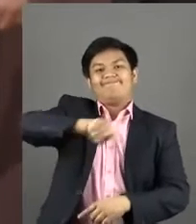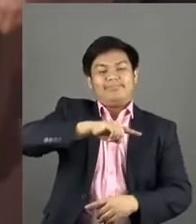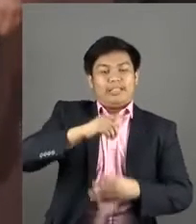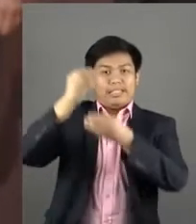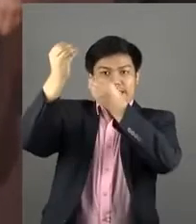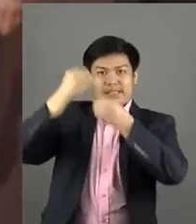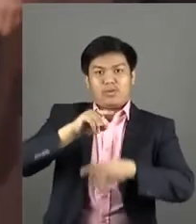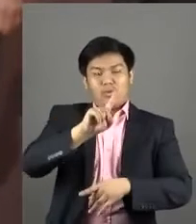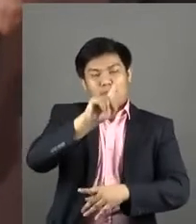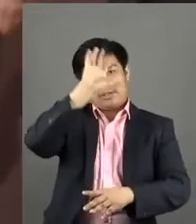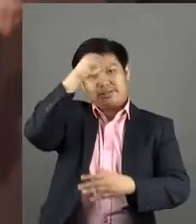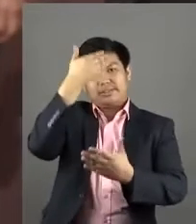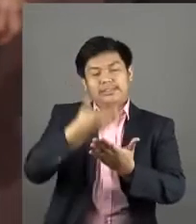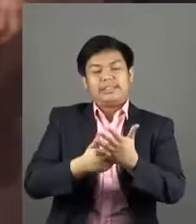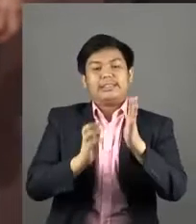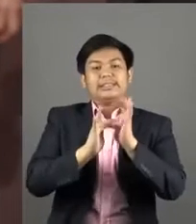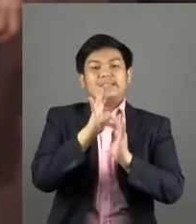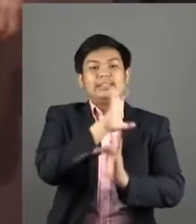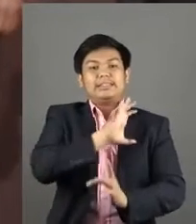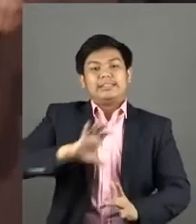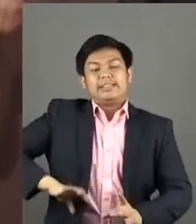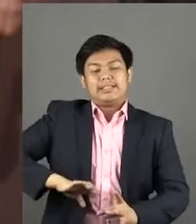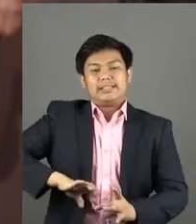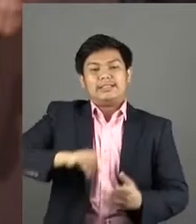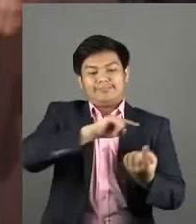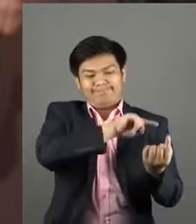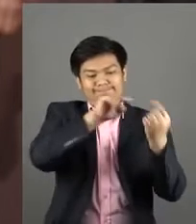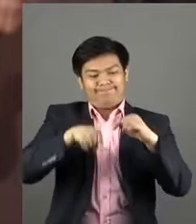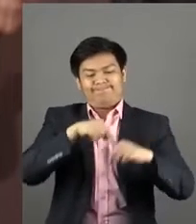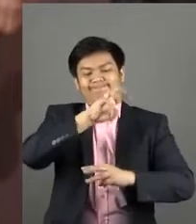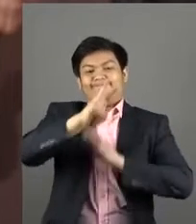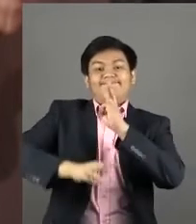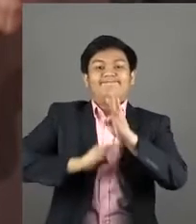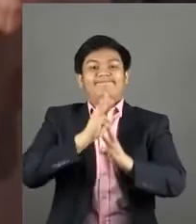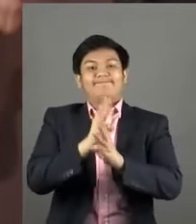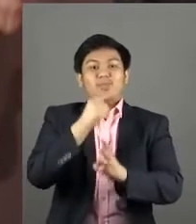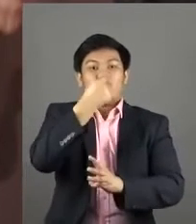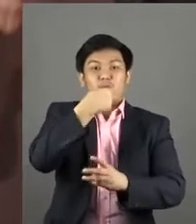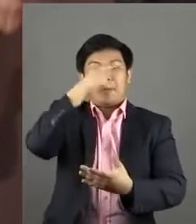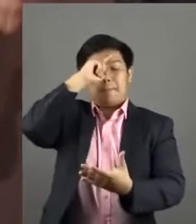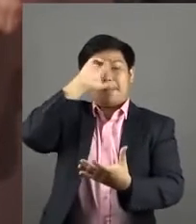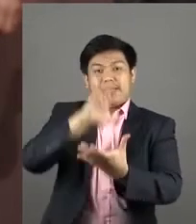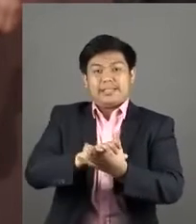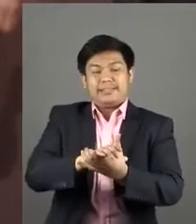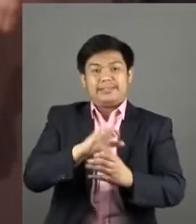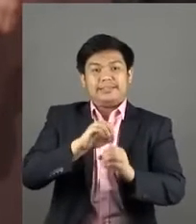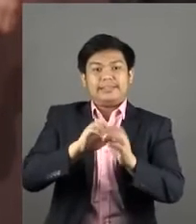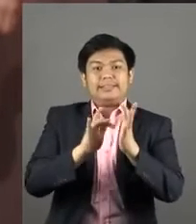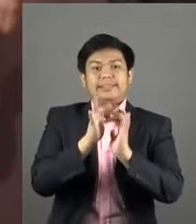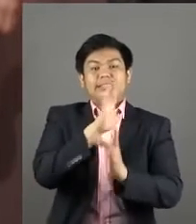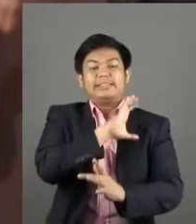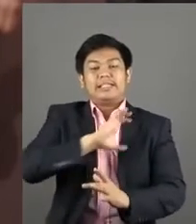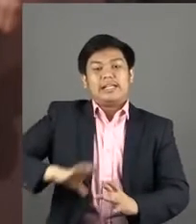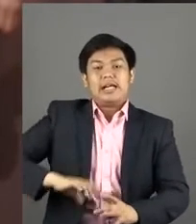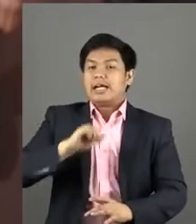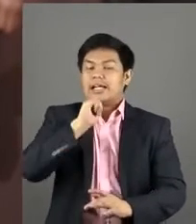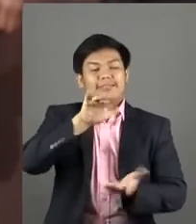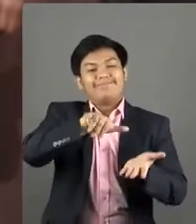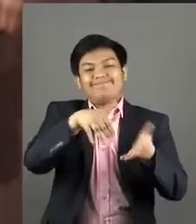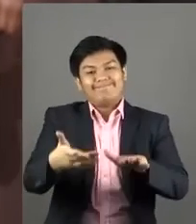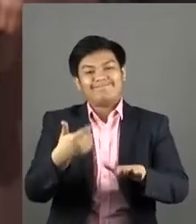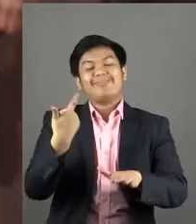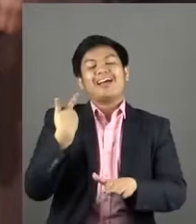only Son, Jesus Christ, to come into this world so that whoever believes in him shall not perish but